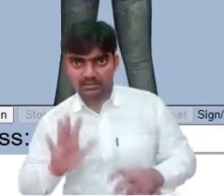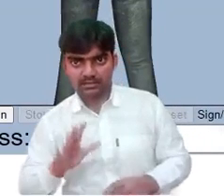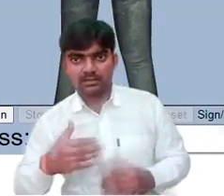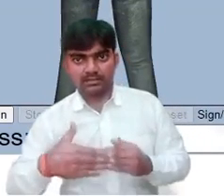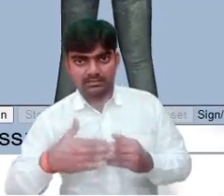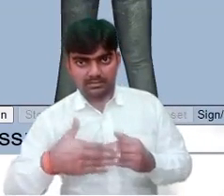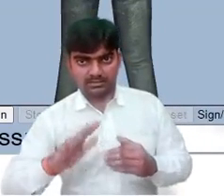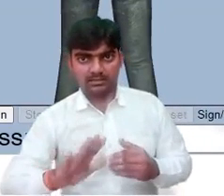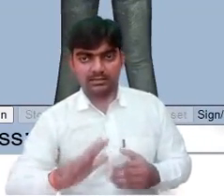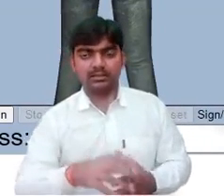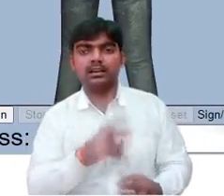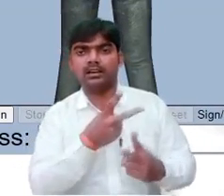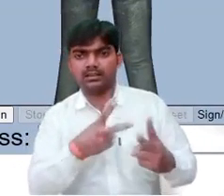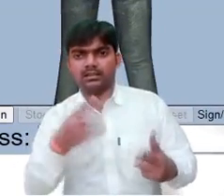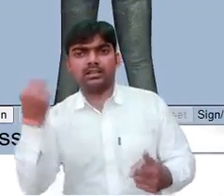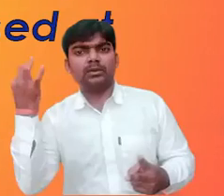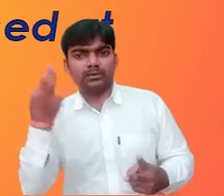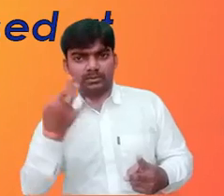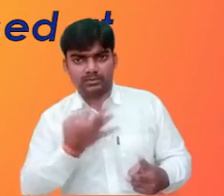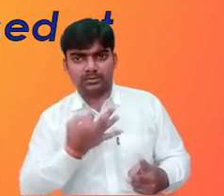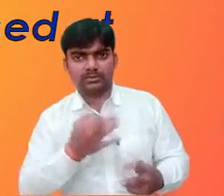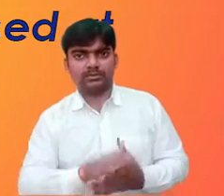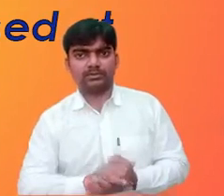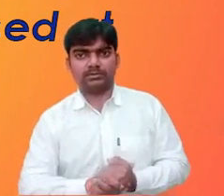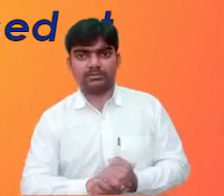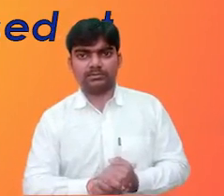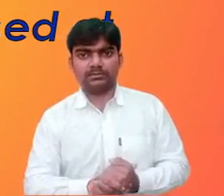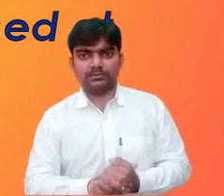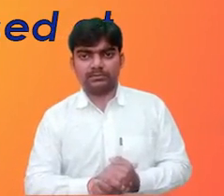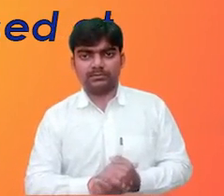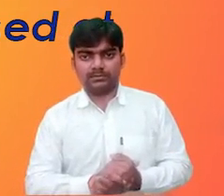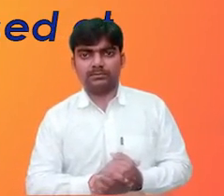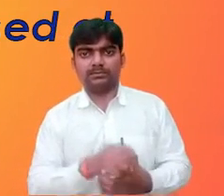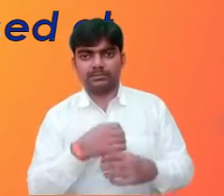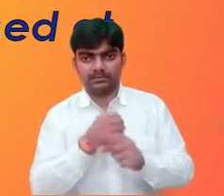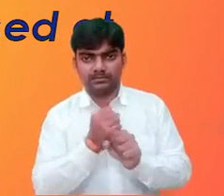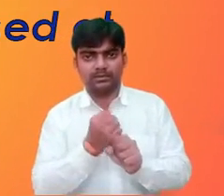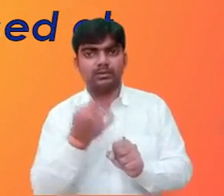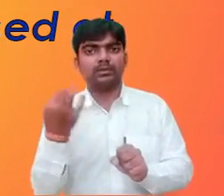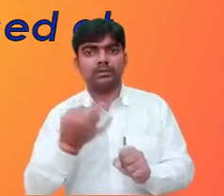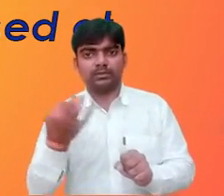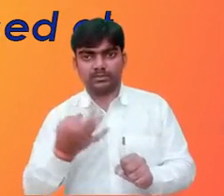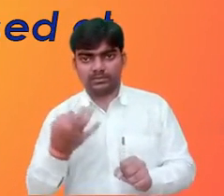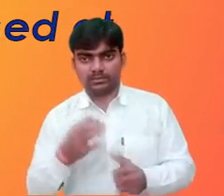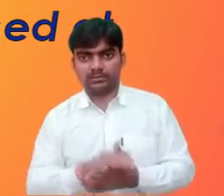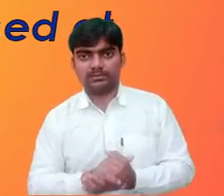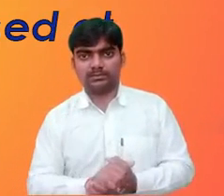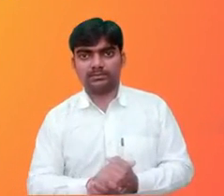bus stops. So thank you for watching this demonstration.